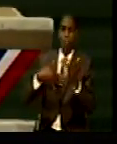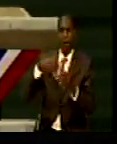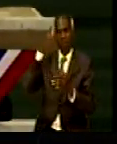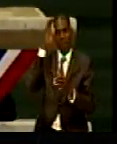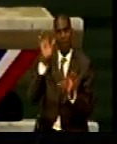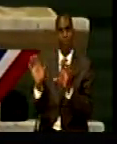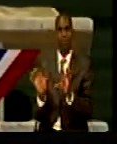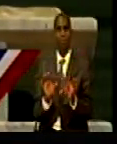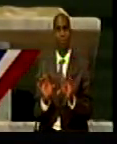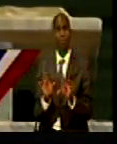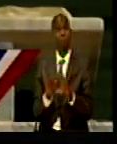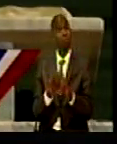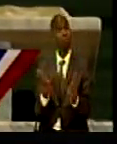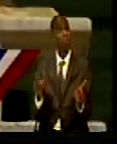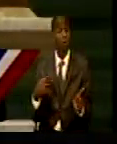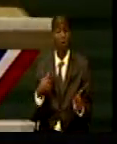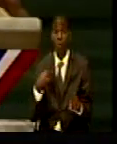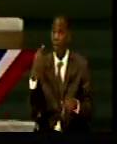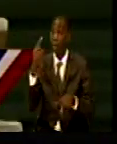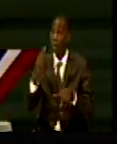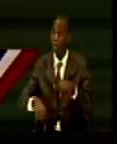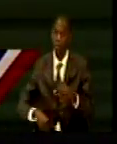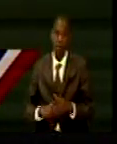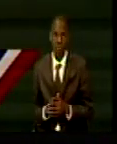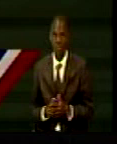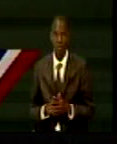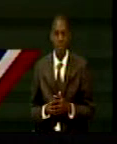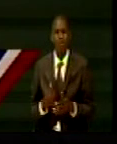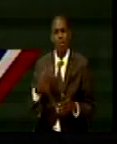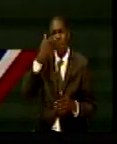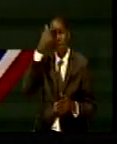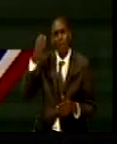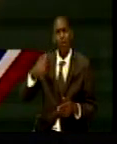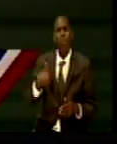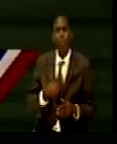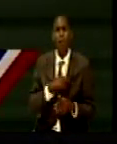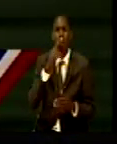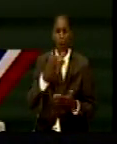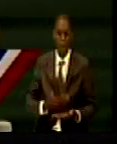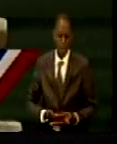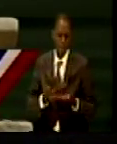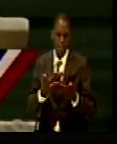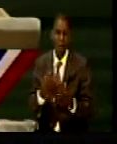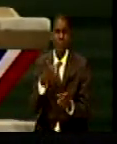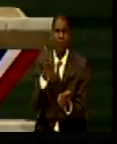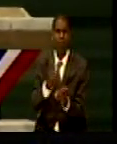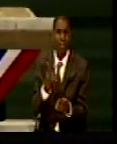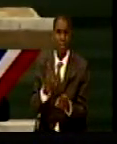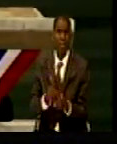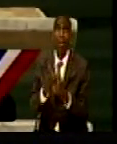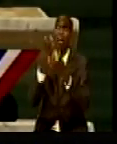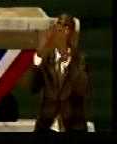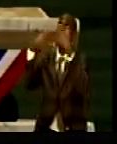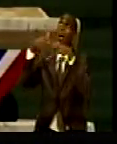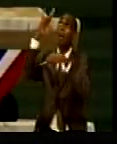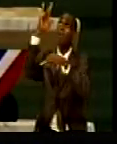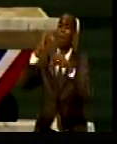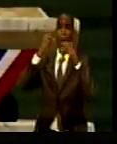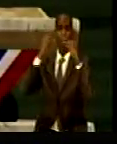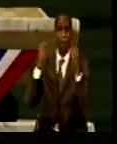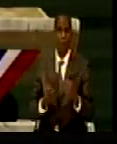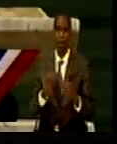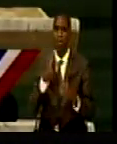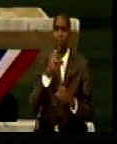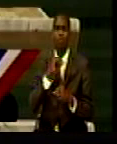we cannot, because we were born impotent. Heavenly power is not in